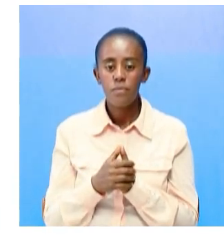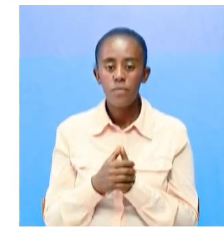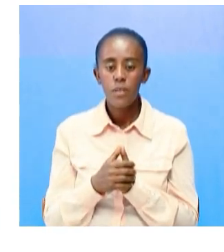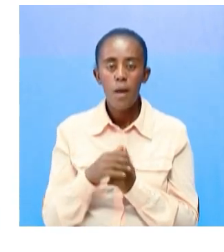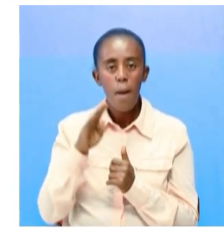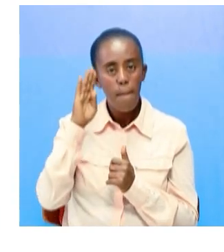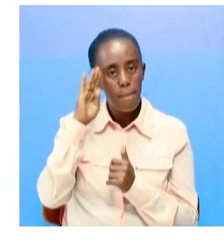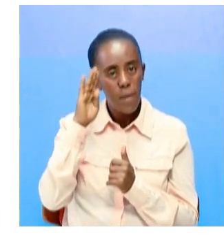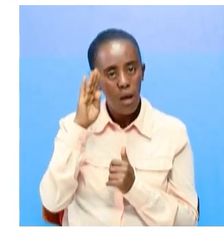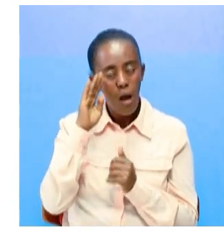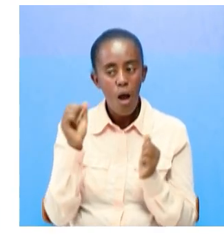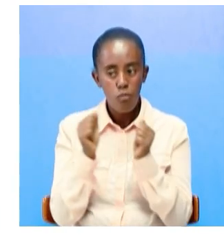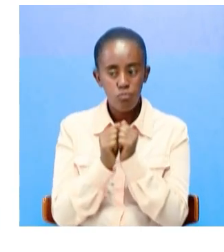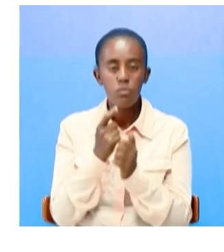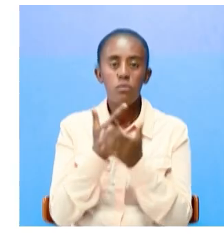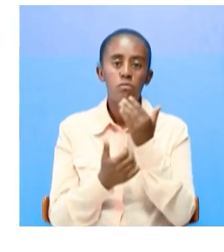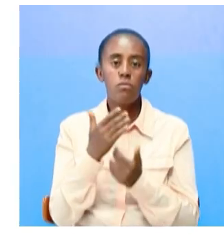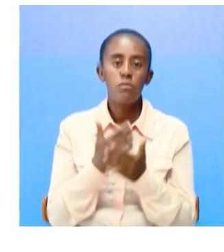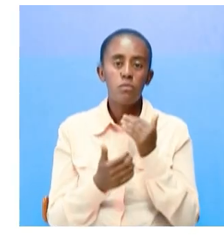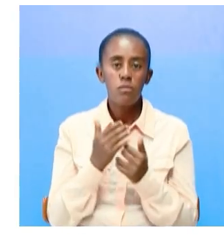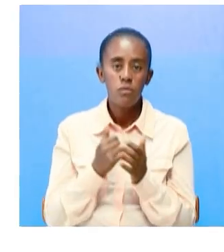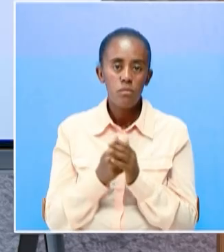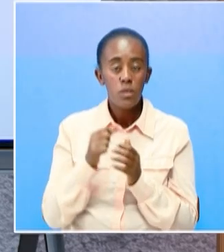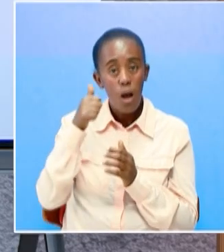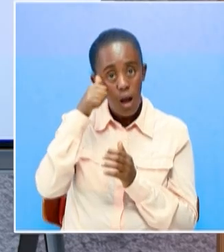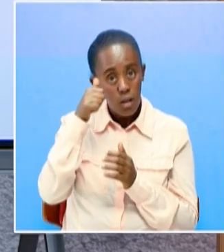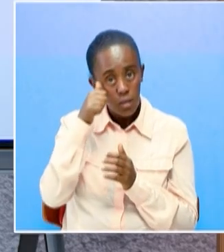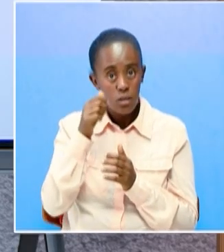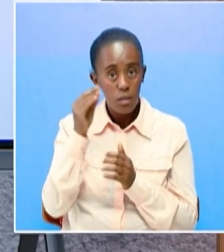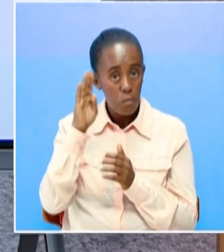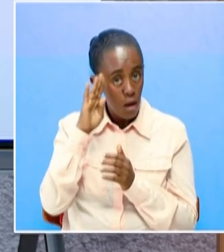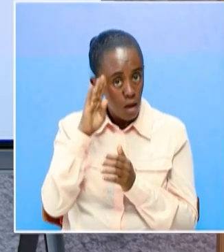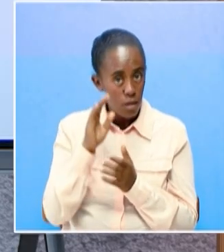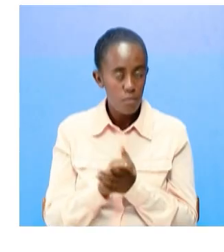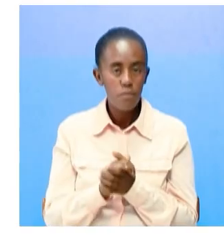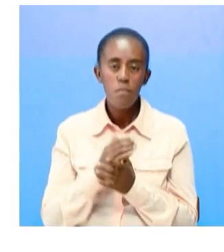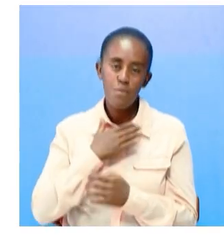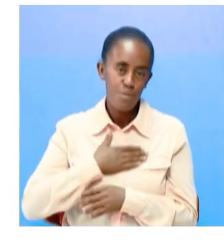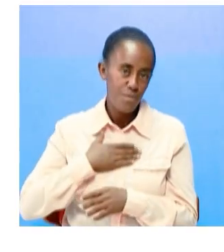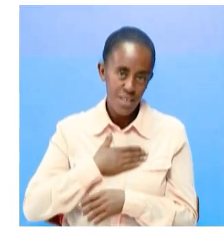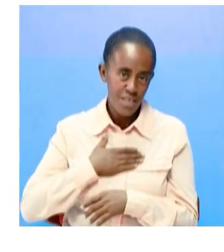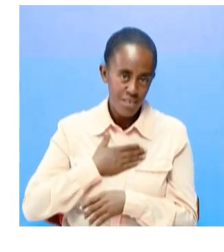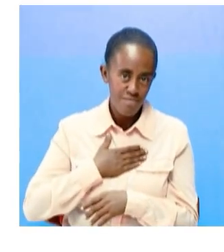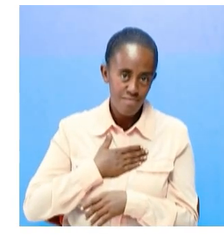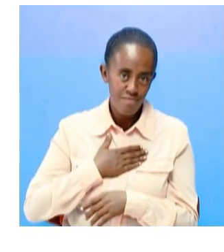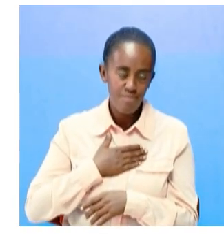Becca are talking together. Let's say when Ali says here, please,